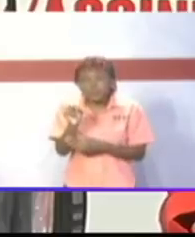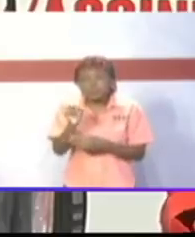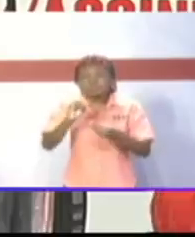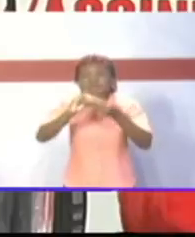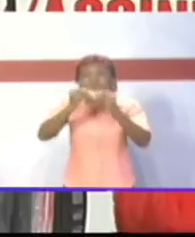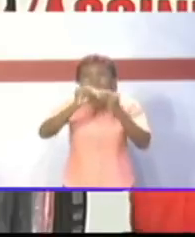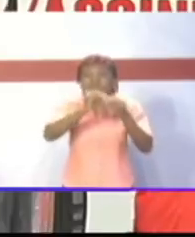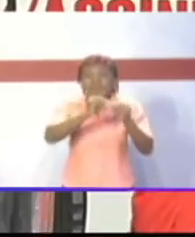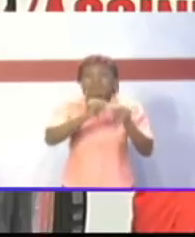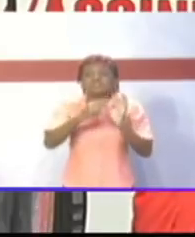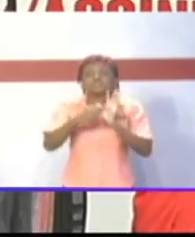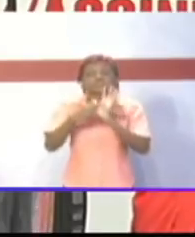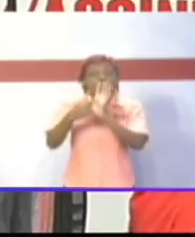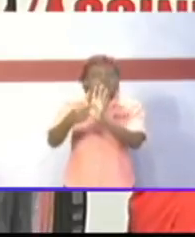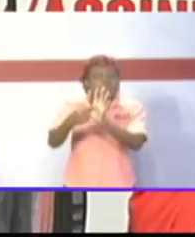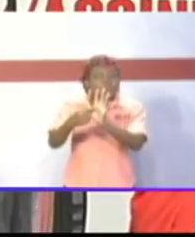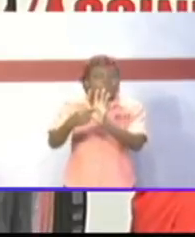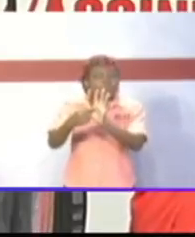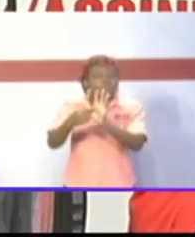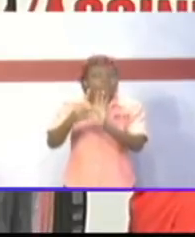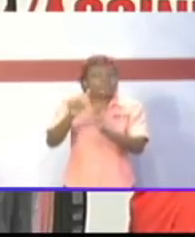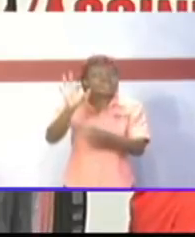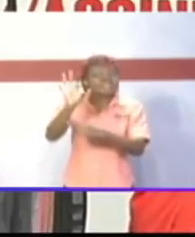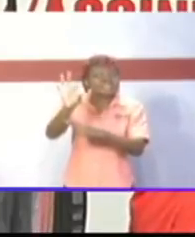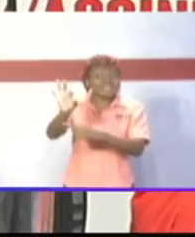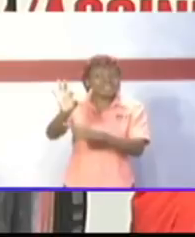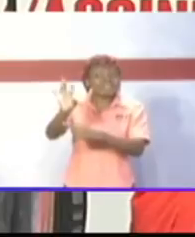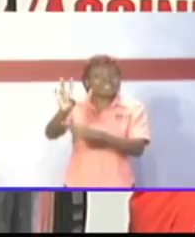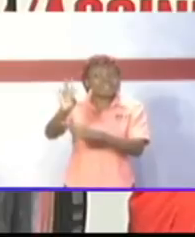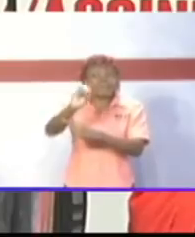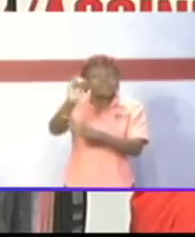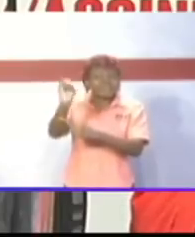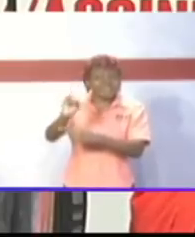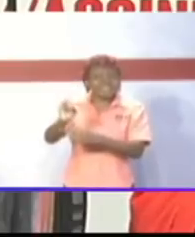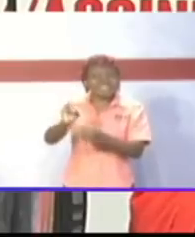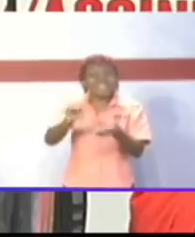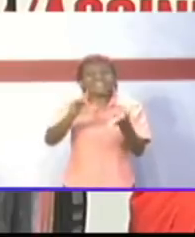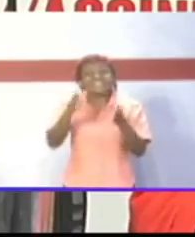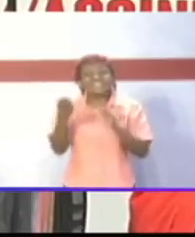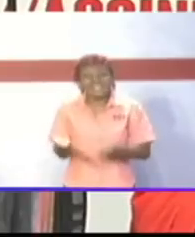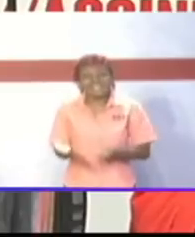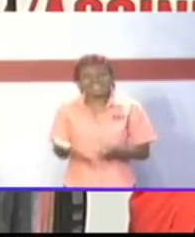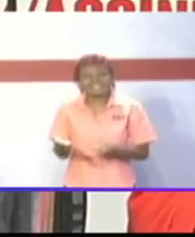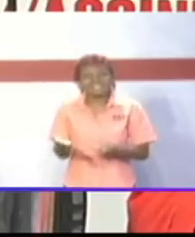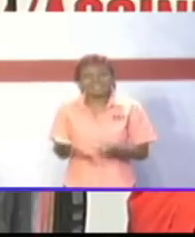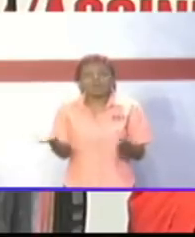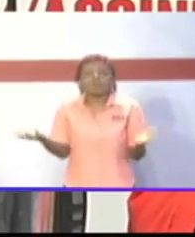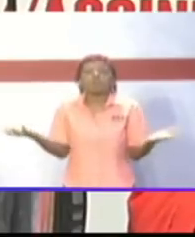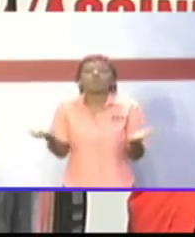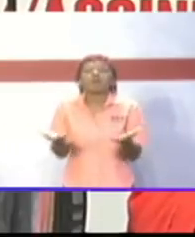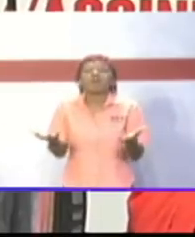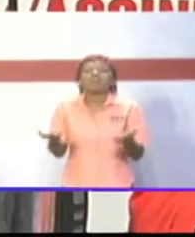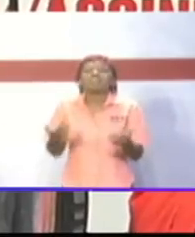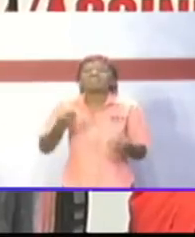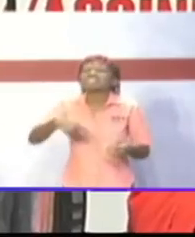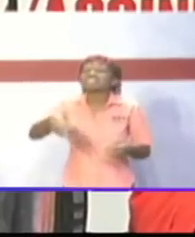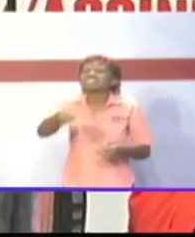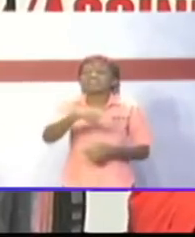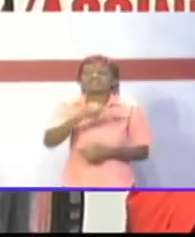that 97% of those who die are unvaccinated. Okay? Hope that answers your